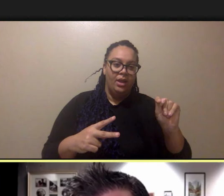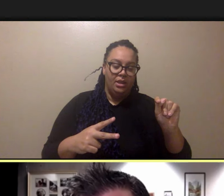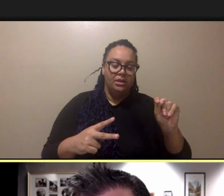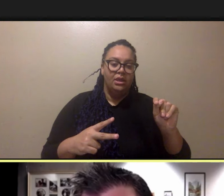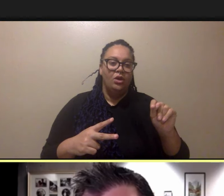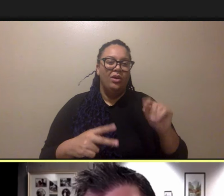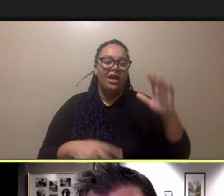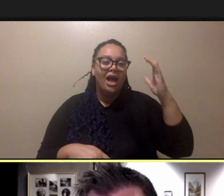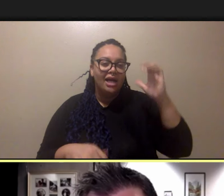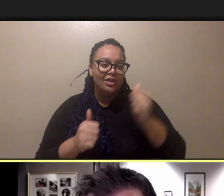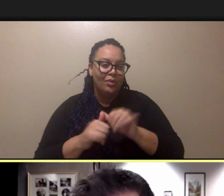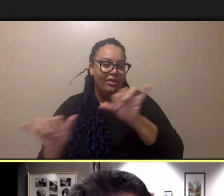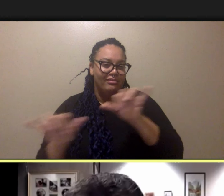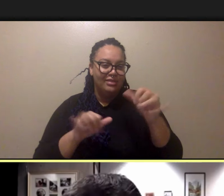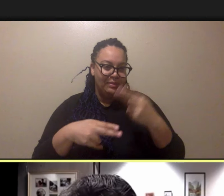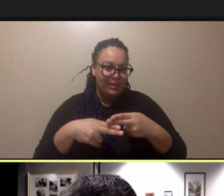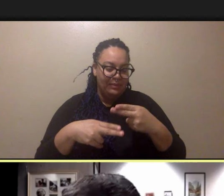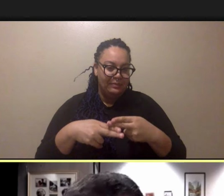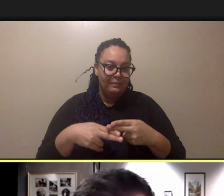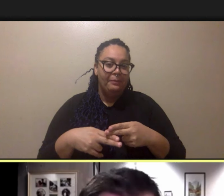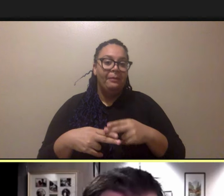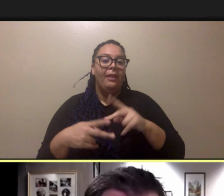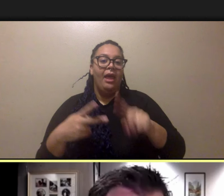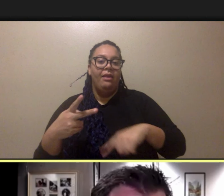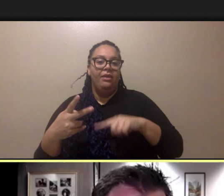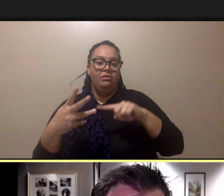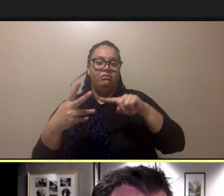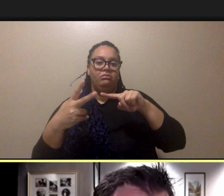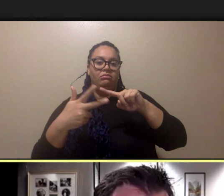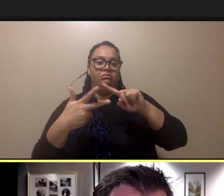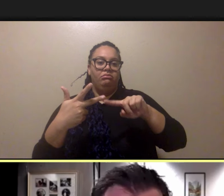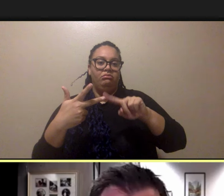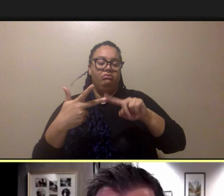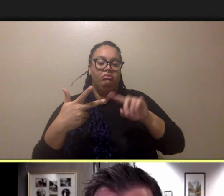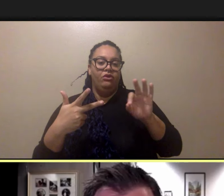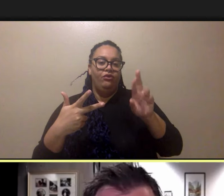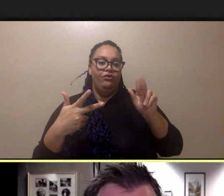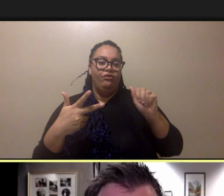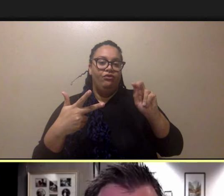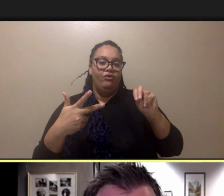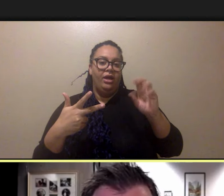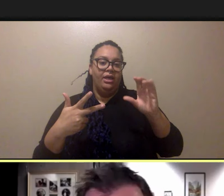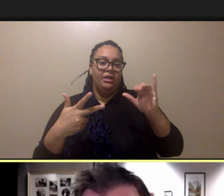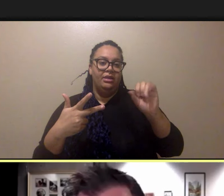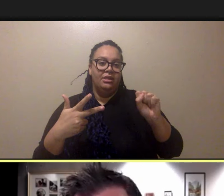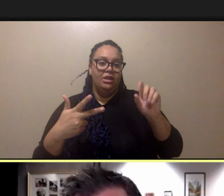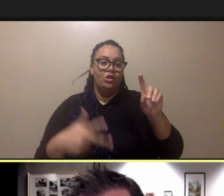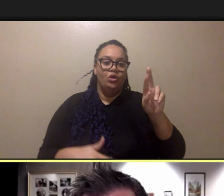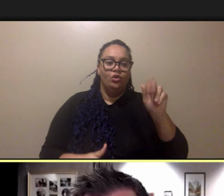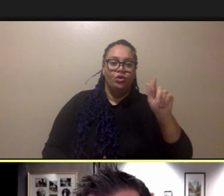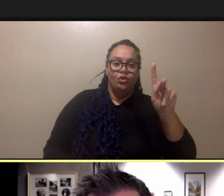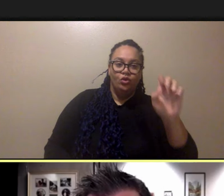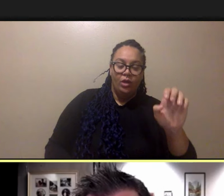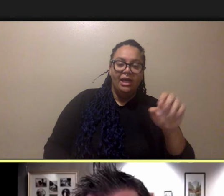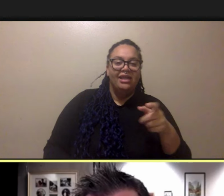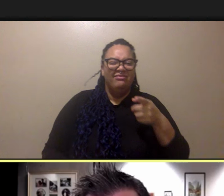And Francis Drake, who was an adventurer, or for lack of a better term, pirate.